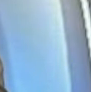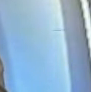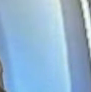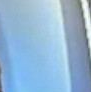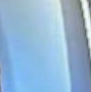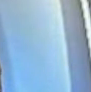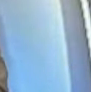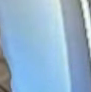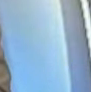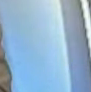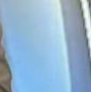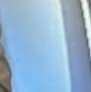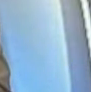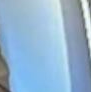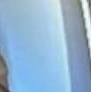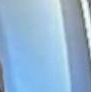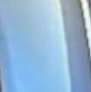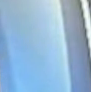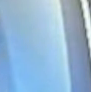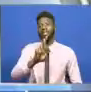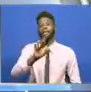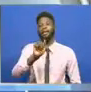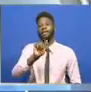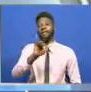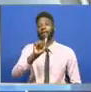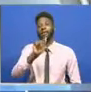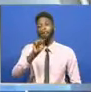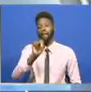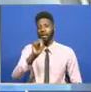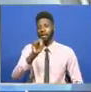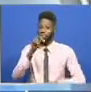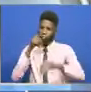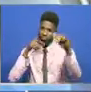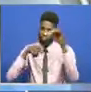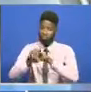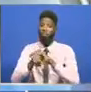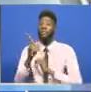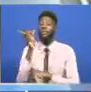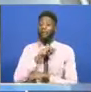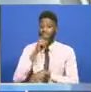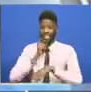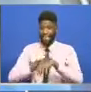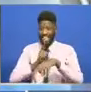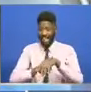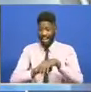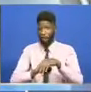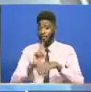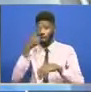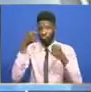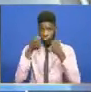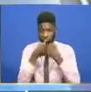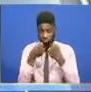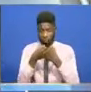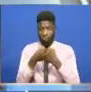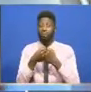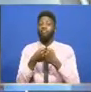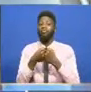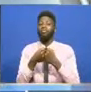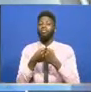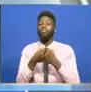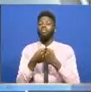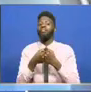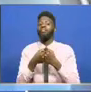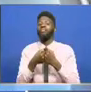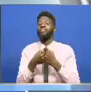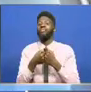To sports news, teenager Ryan Aint Nuri scored on his Wolves debut as Nuno Espirito Santo's side moved